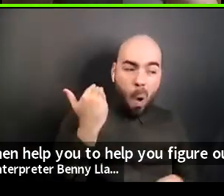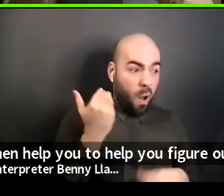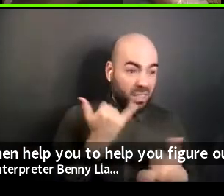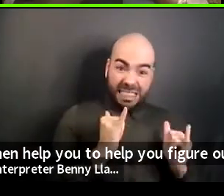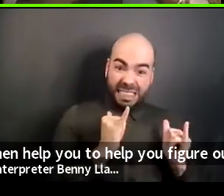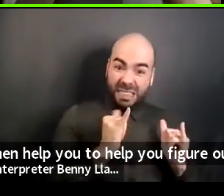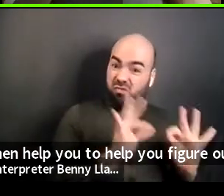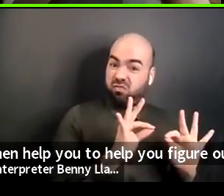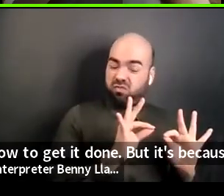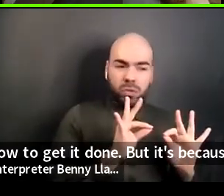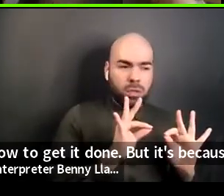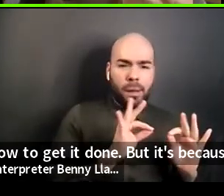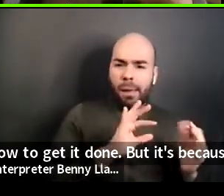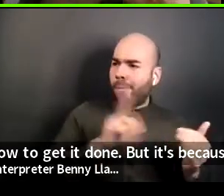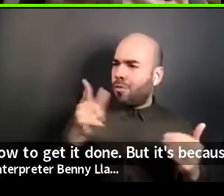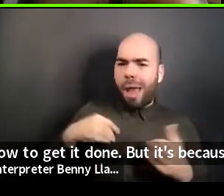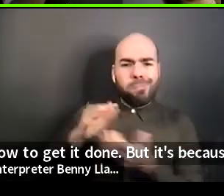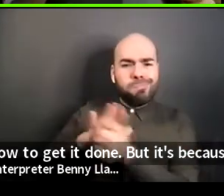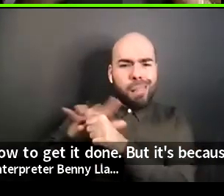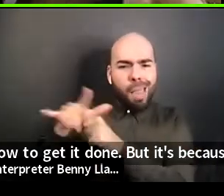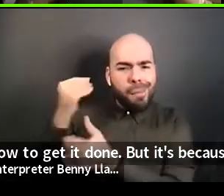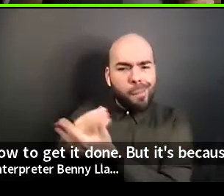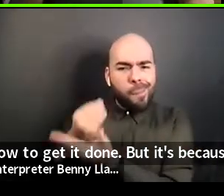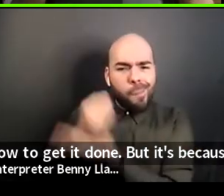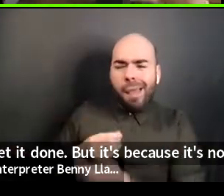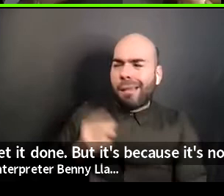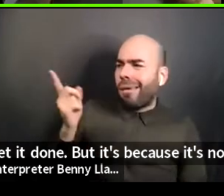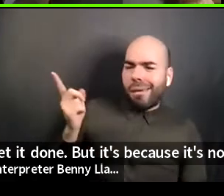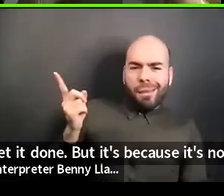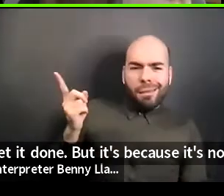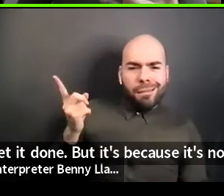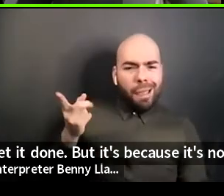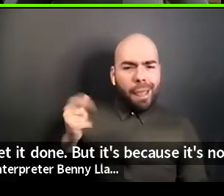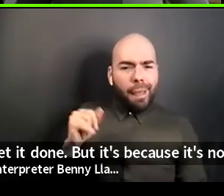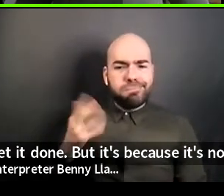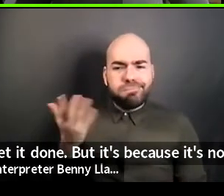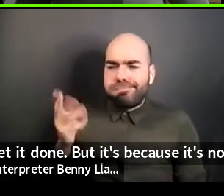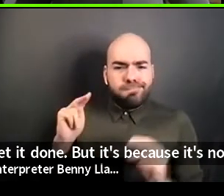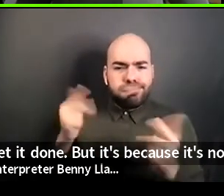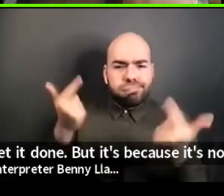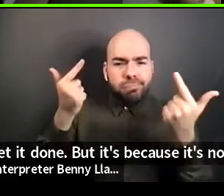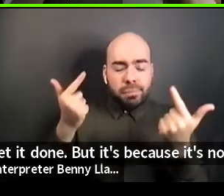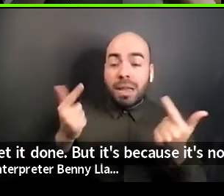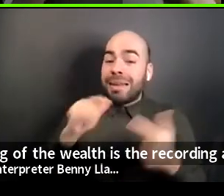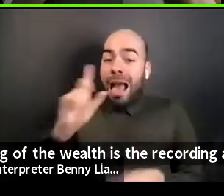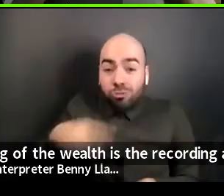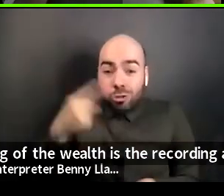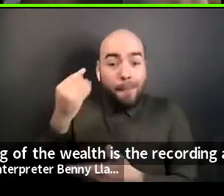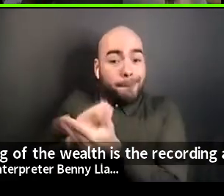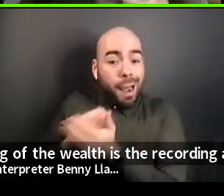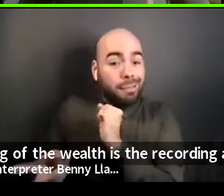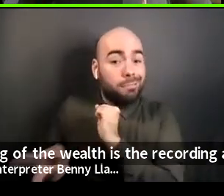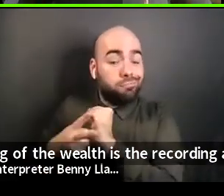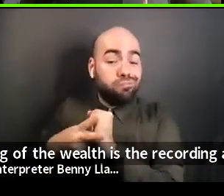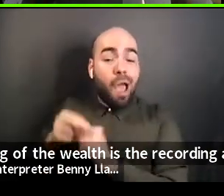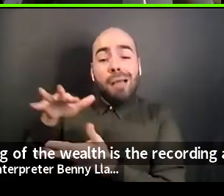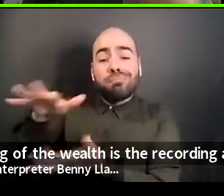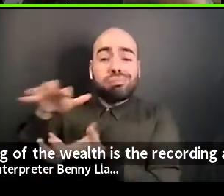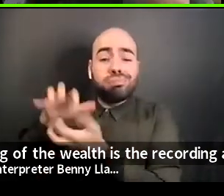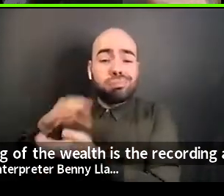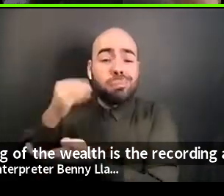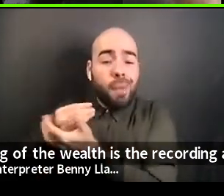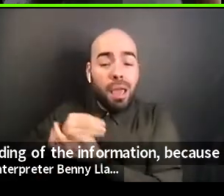But it's because it's not just the hoarding of the wealth, it's the hoarding and the barricading of the information. Because we are collective